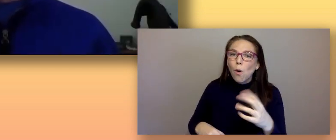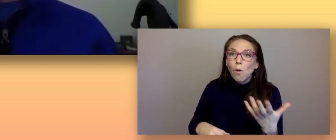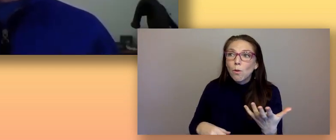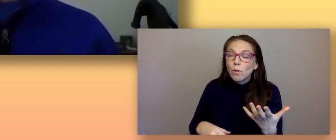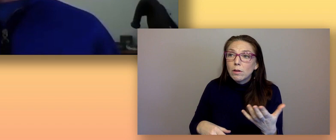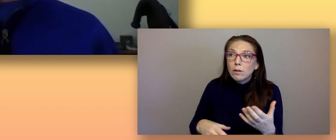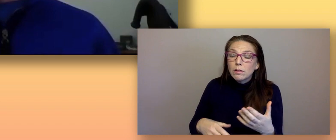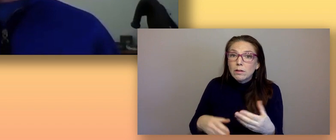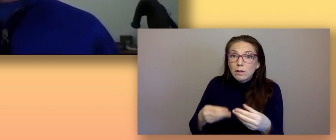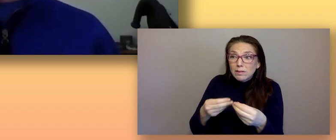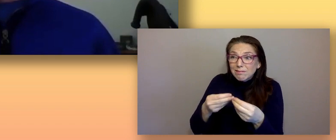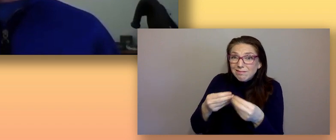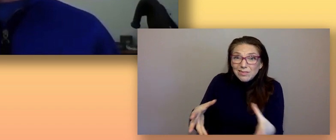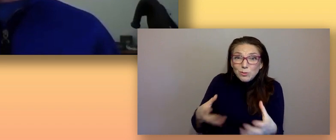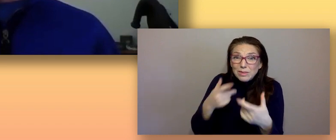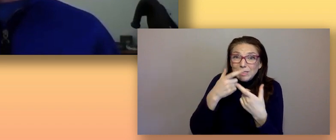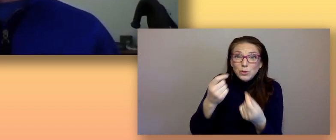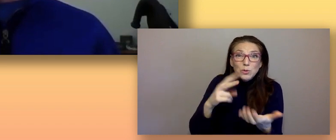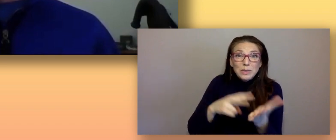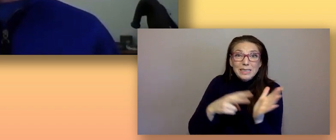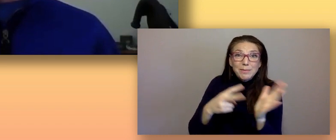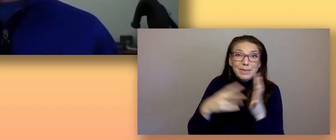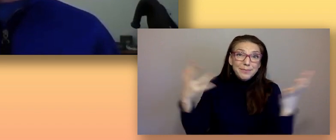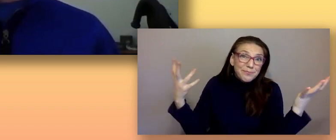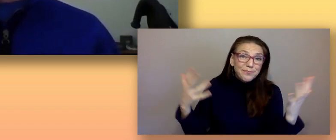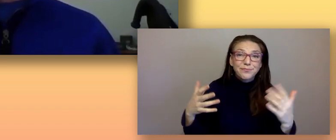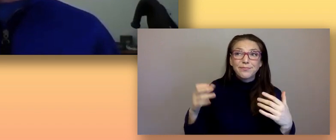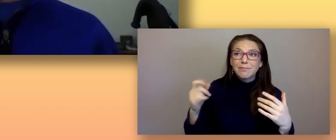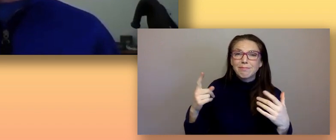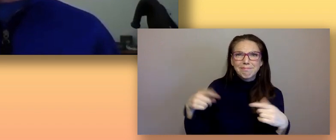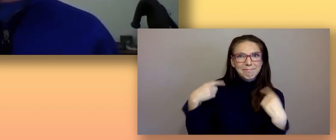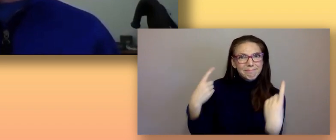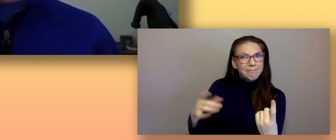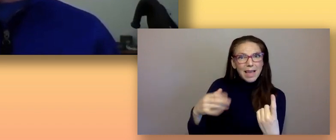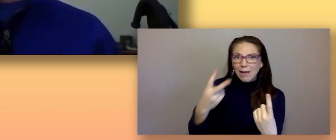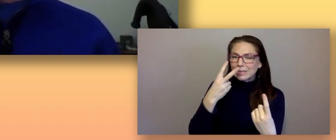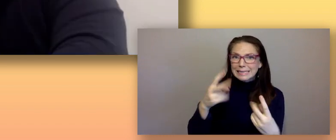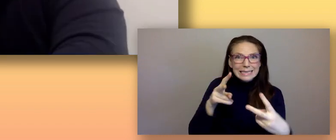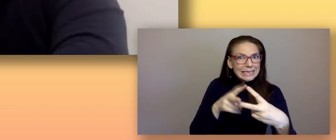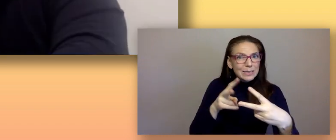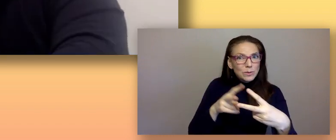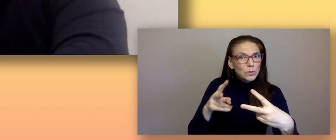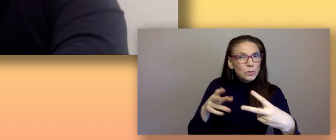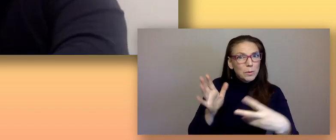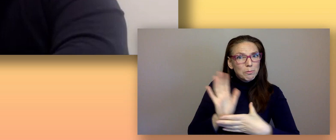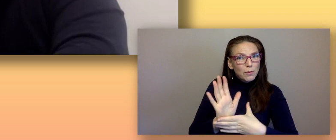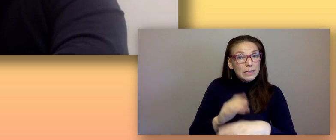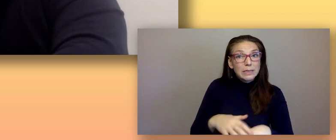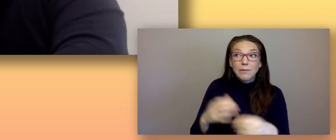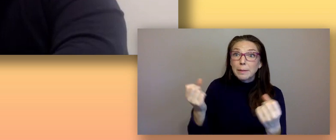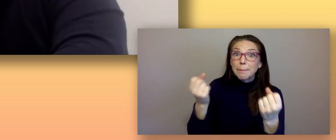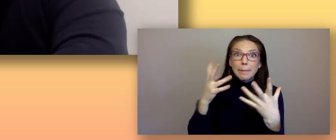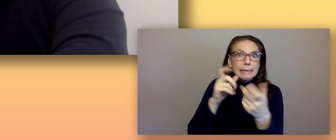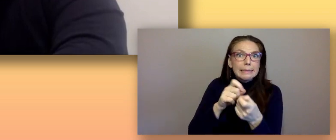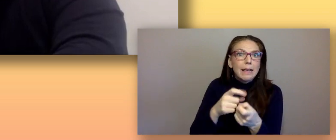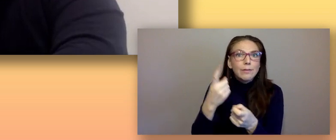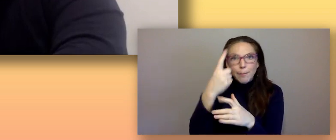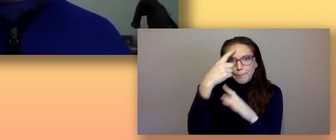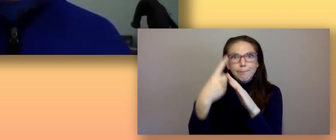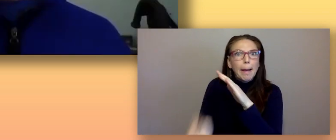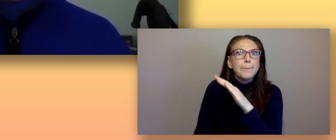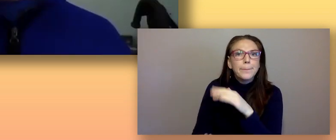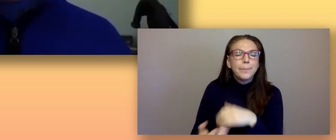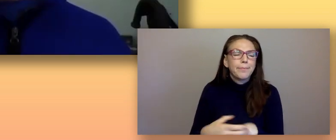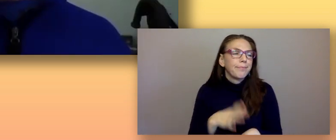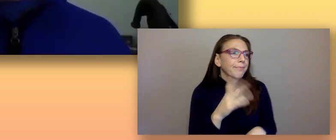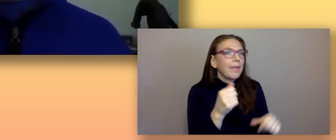Losing interest is losing interest. Besides, it's been a while since you've seen those two movies. There are many details you've probably forgotten.